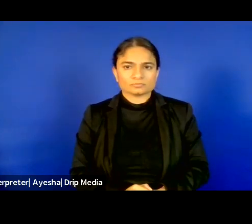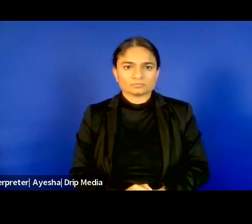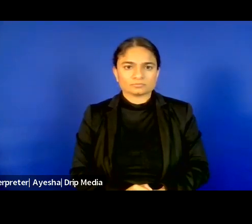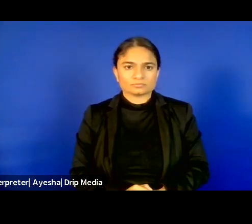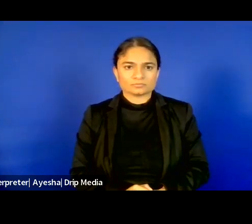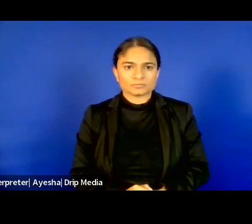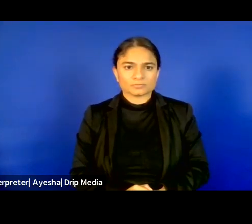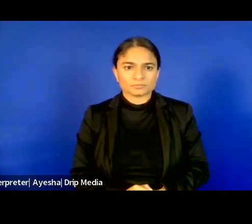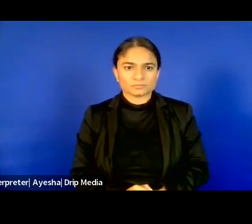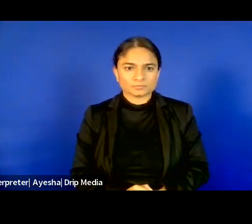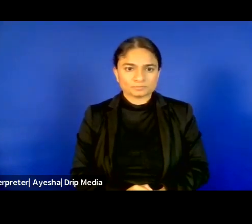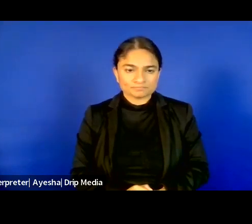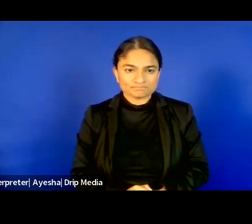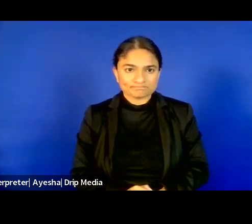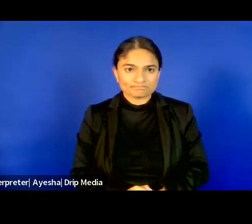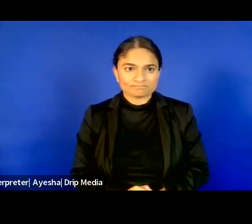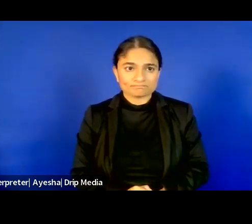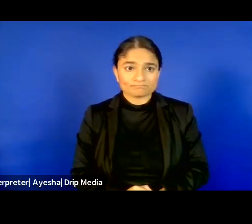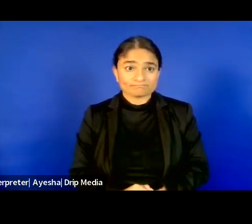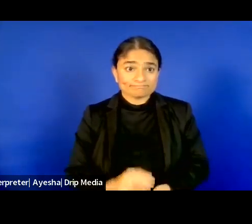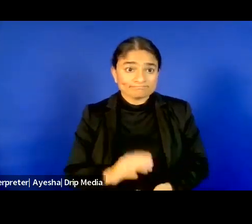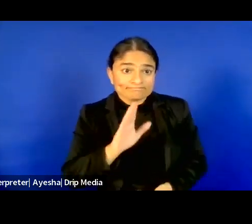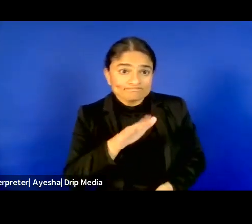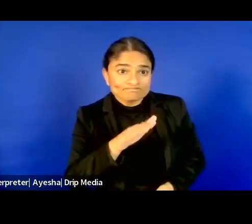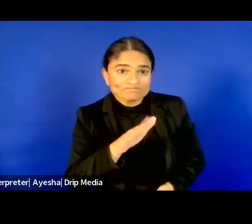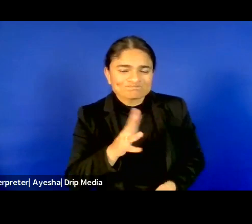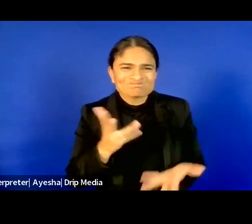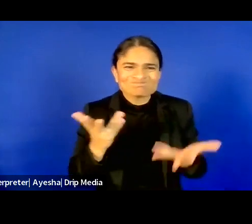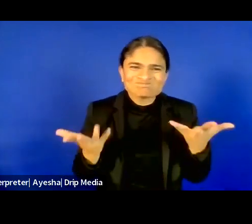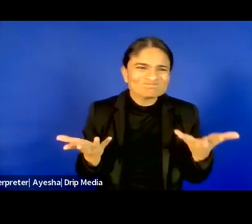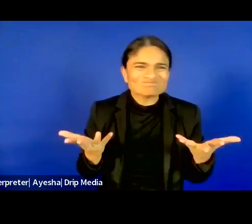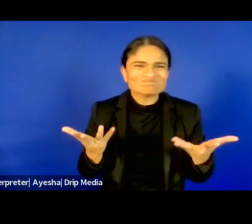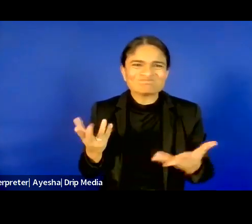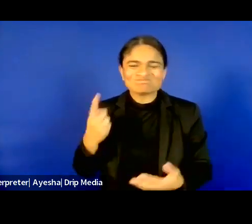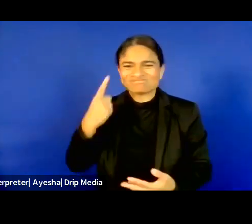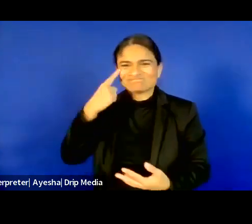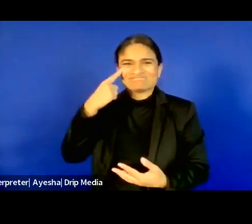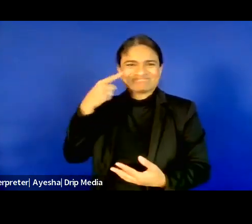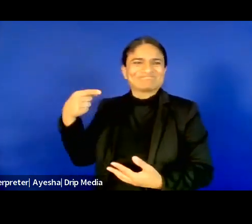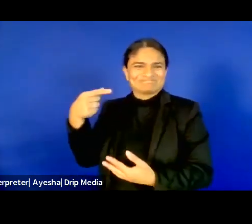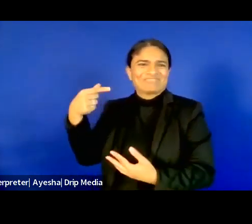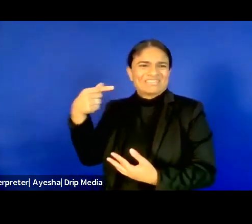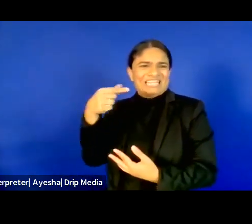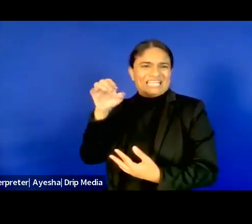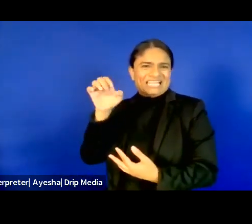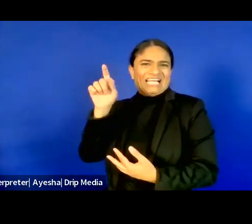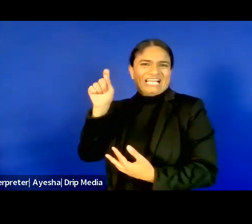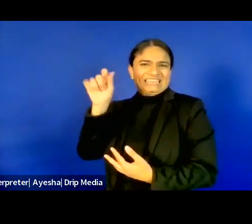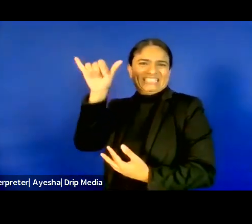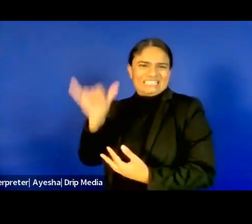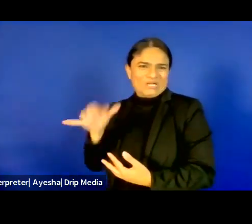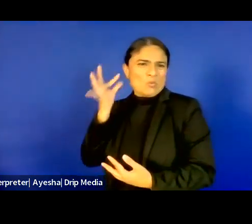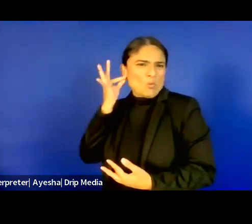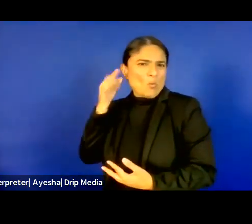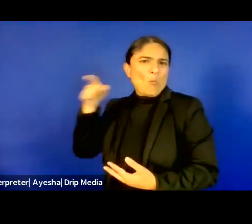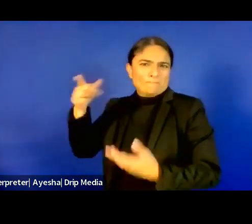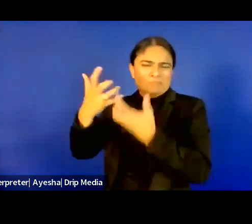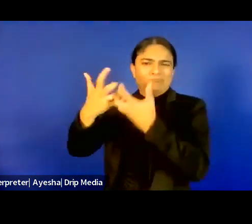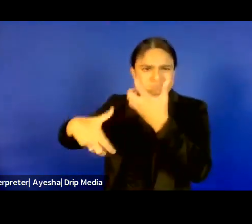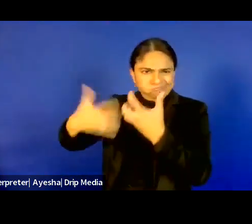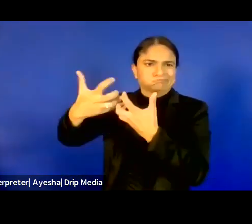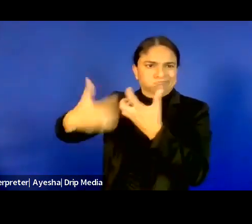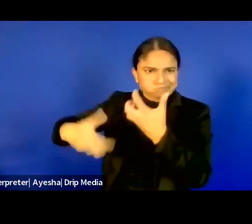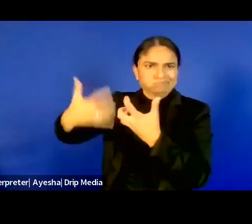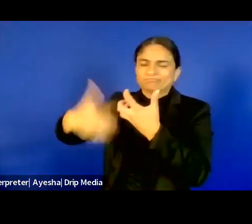Okay, it appears that Gedi's still having some technical difficulties and we're not able to hear her. I'm hoping those